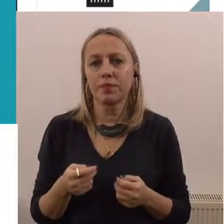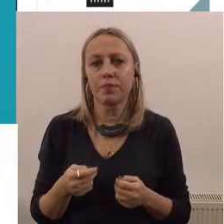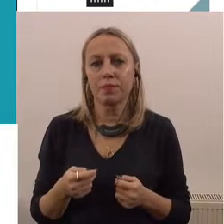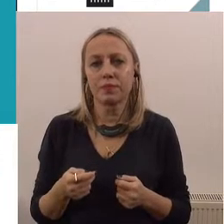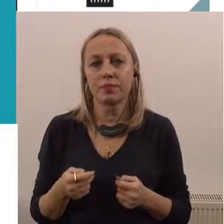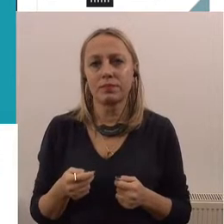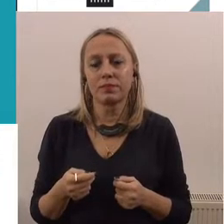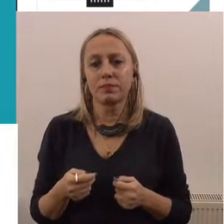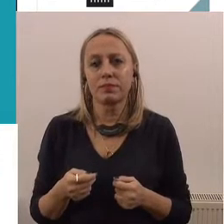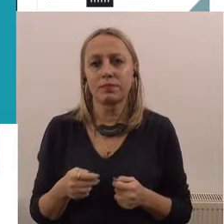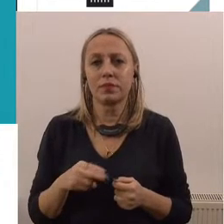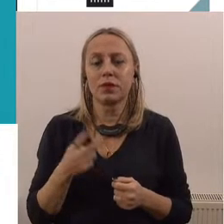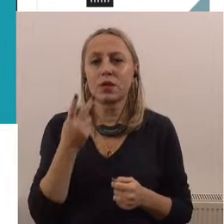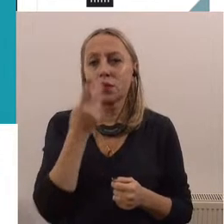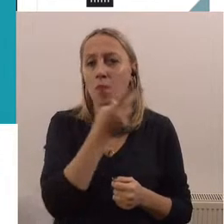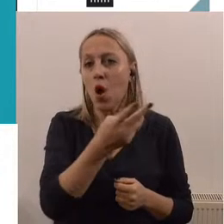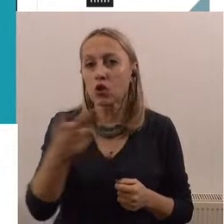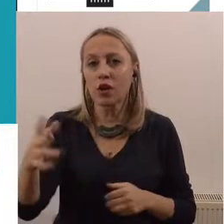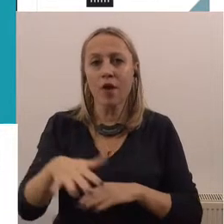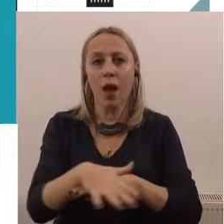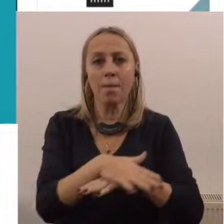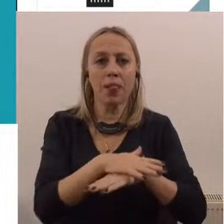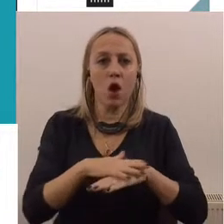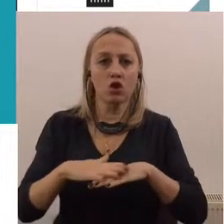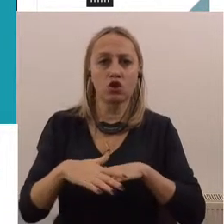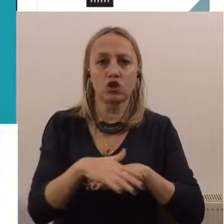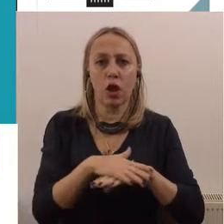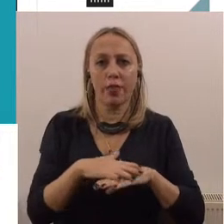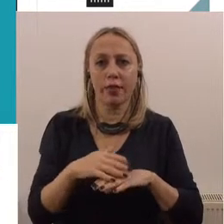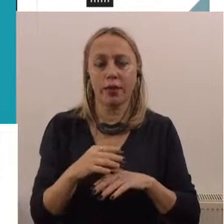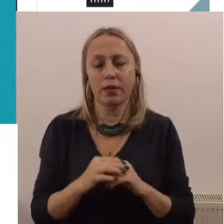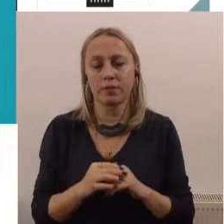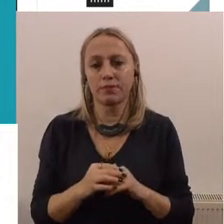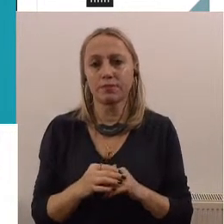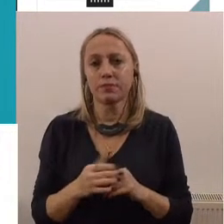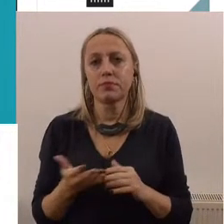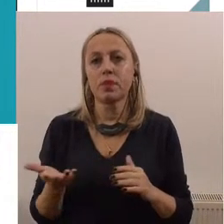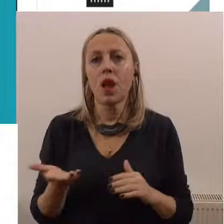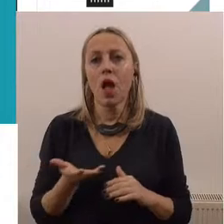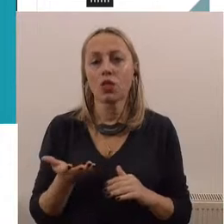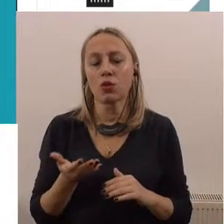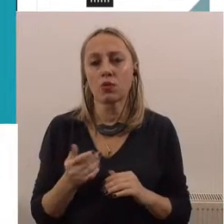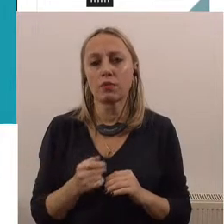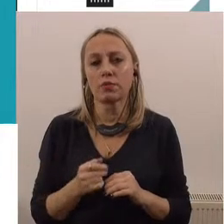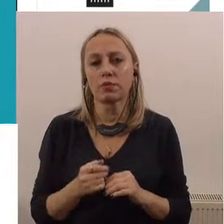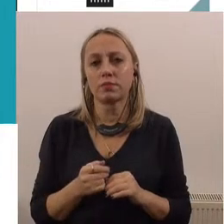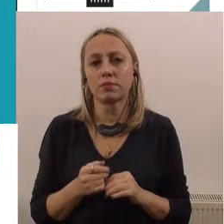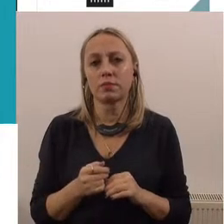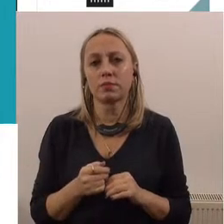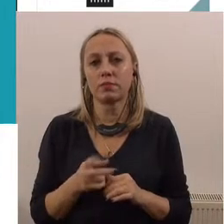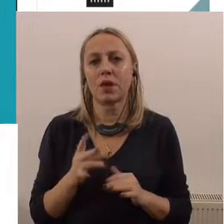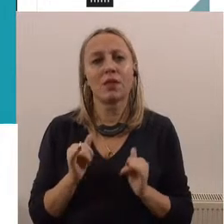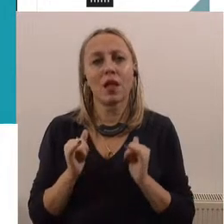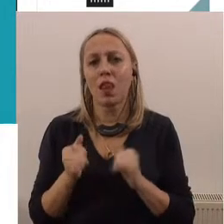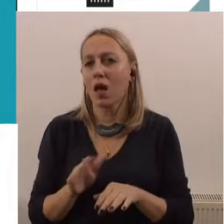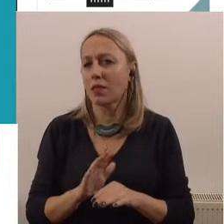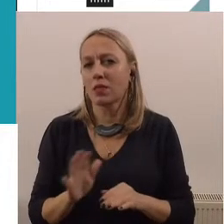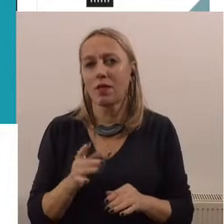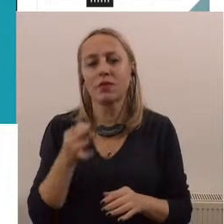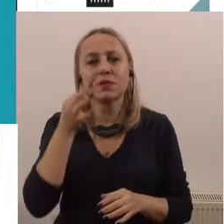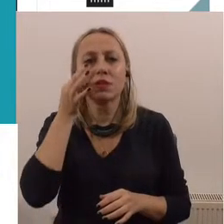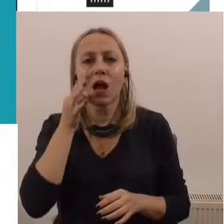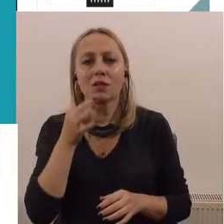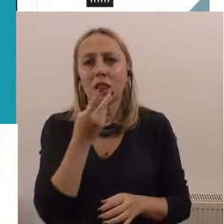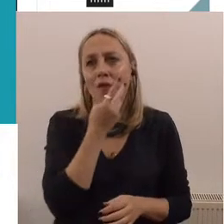observation platform, which was not for observing the view, but more to be inside the